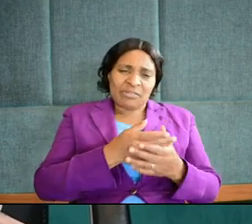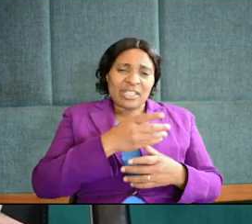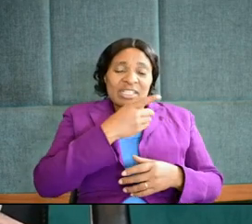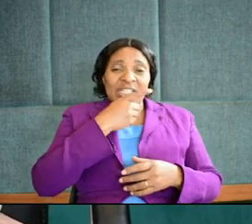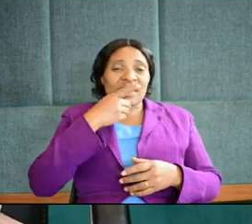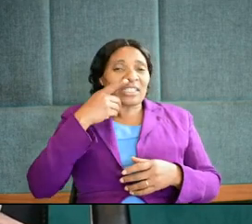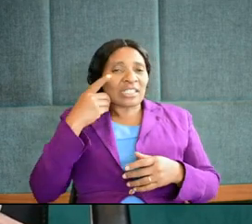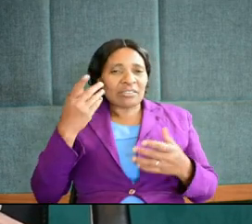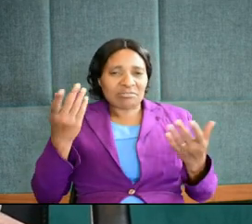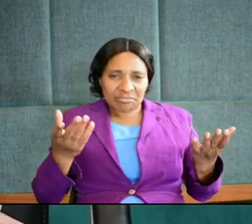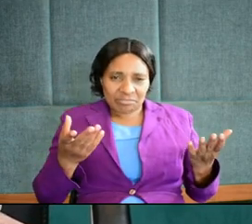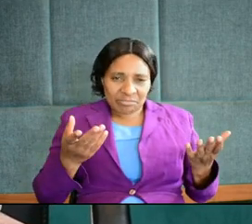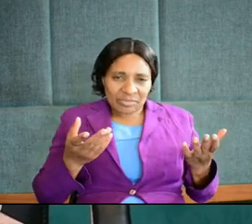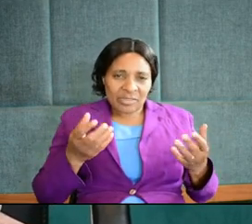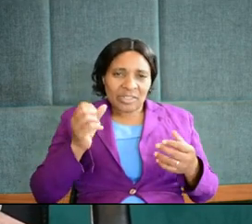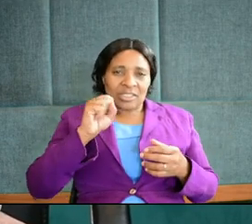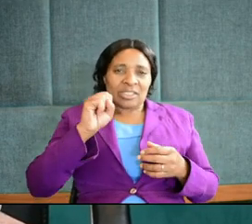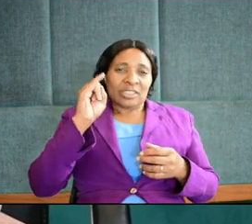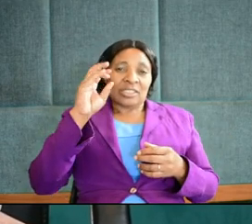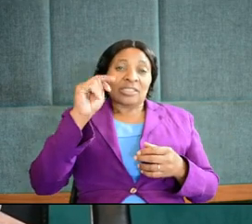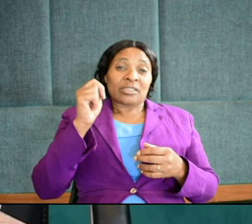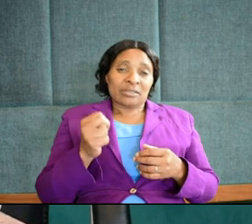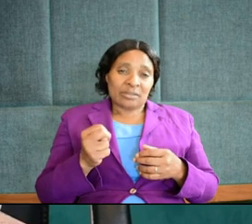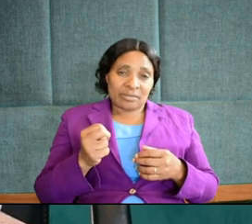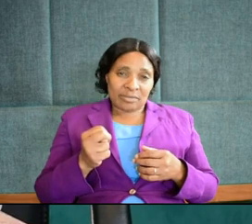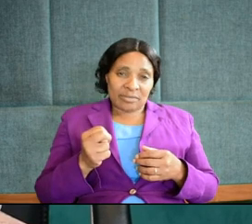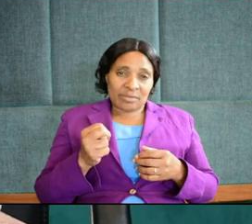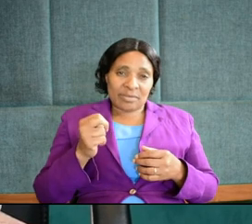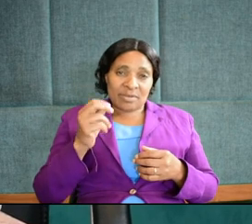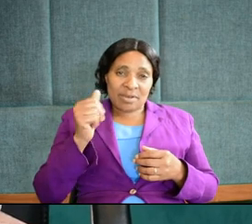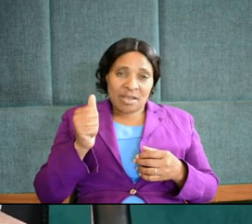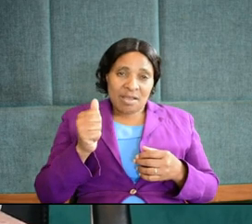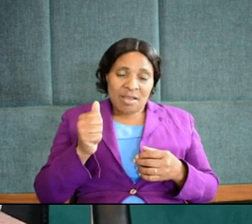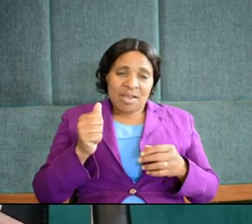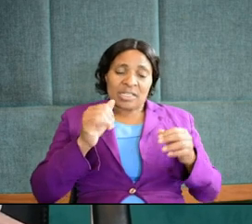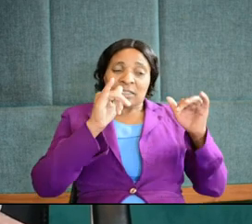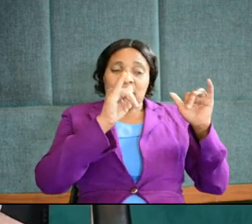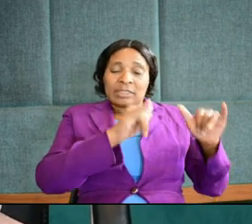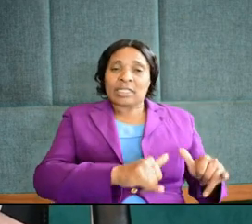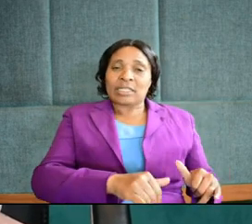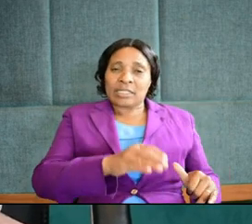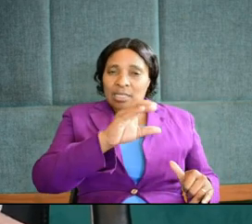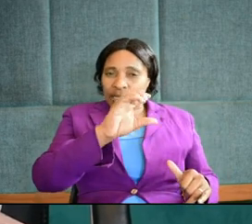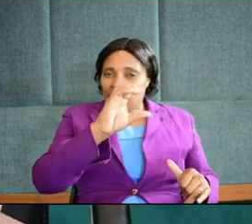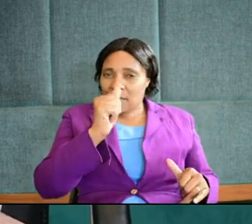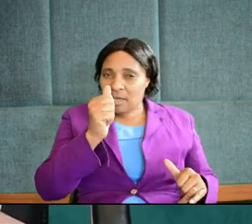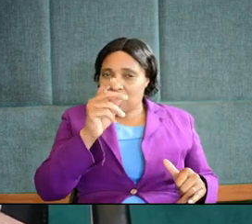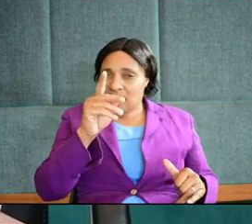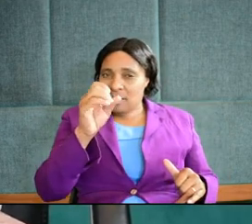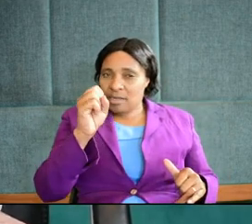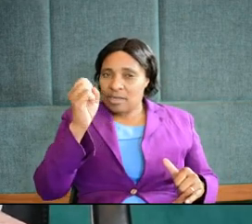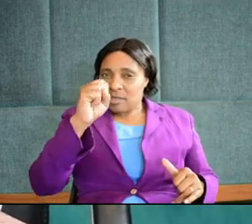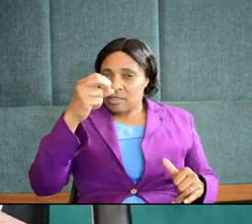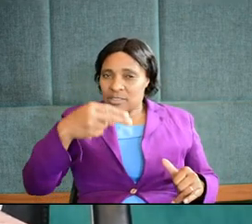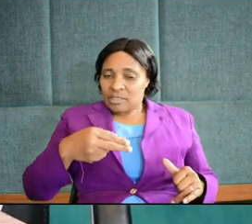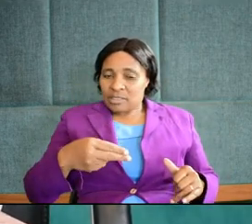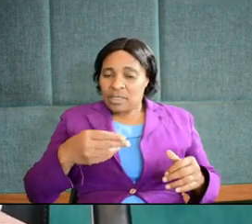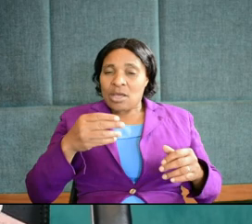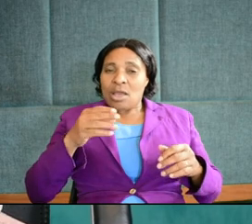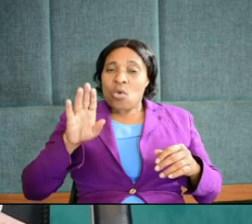Zin. And they stayed there at Kadesh. There Miriam died and was